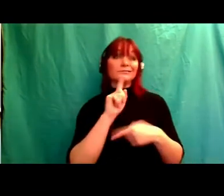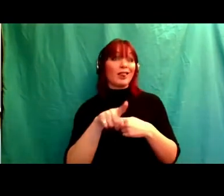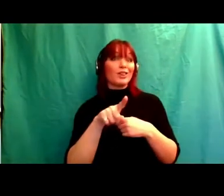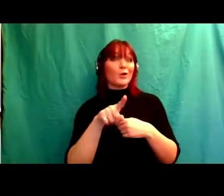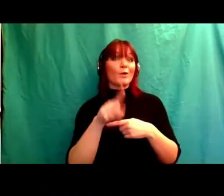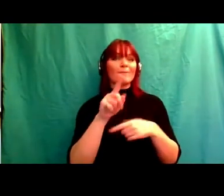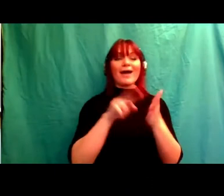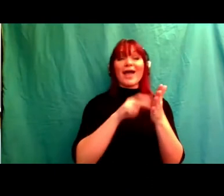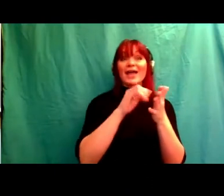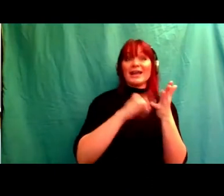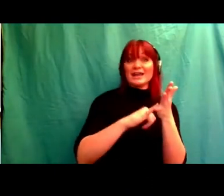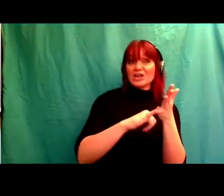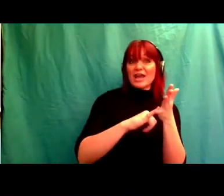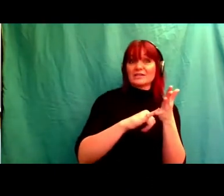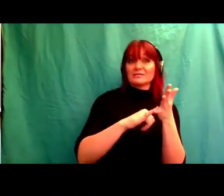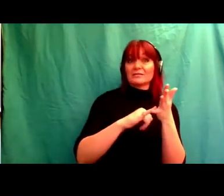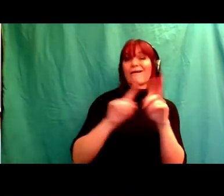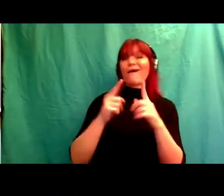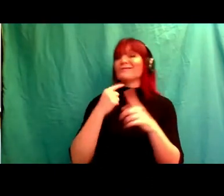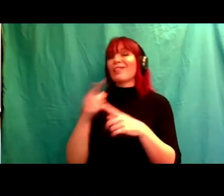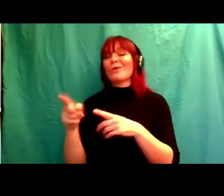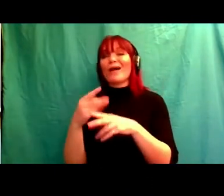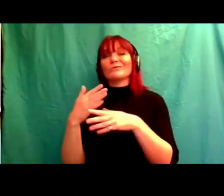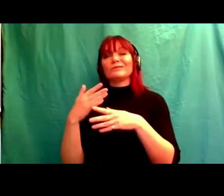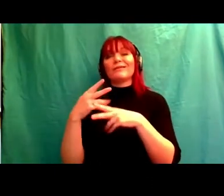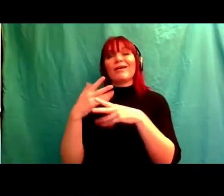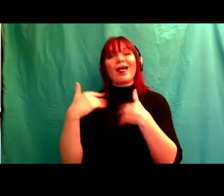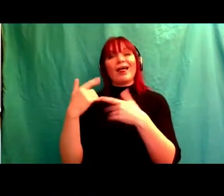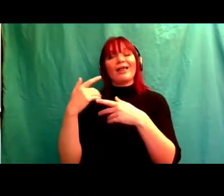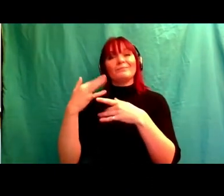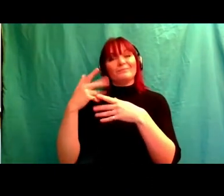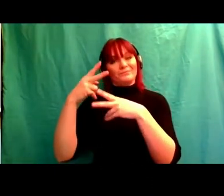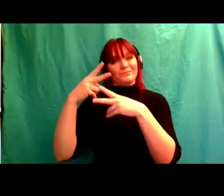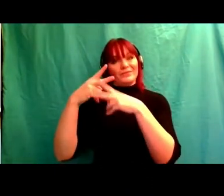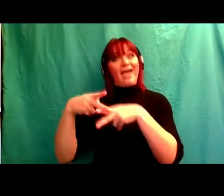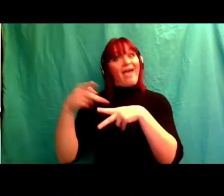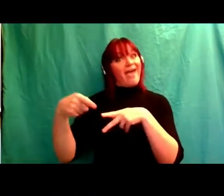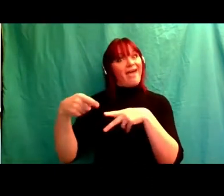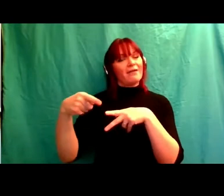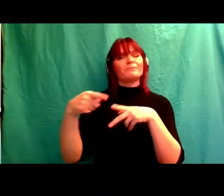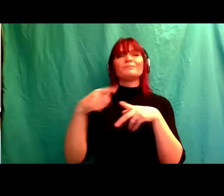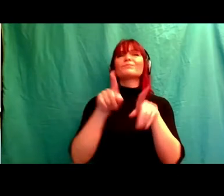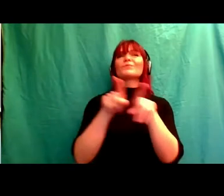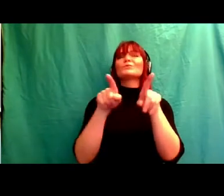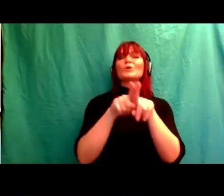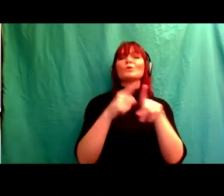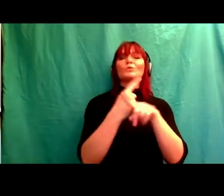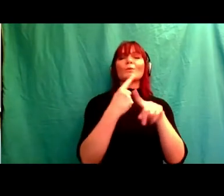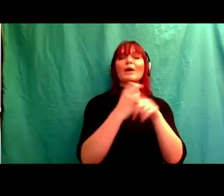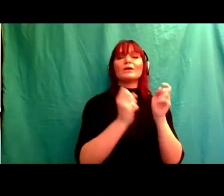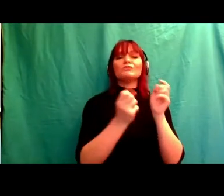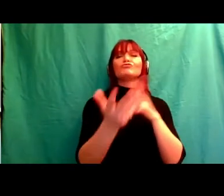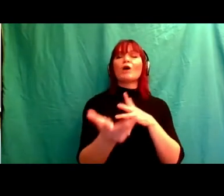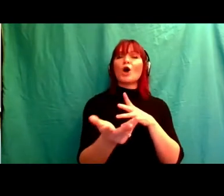NHS operational budget will be. And also going back to that, what I was saying in the intro, a lot of the people who would be doing this